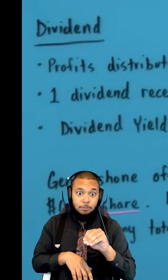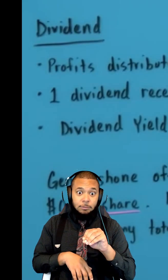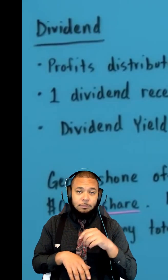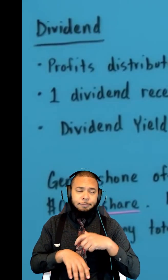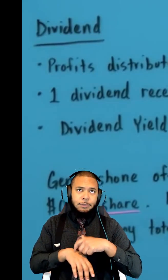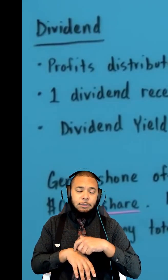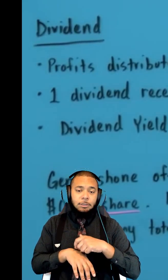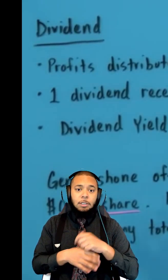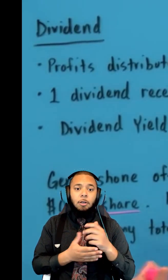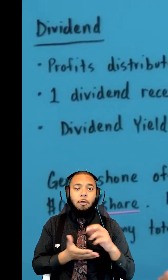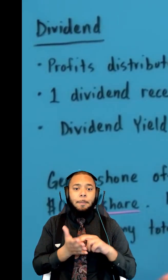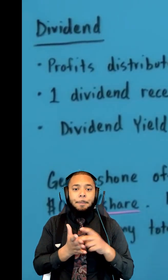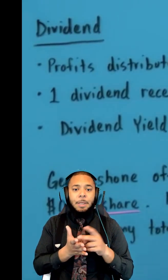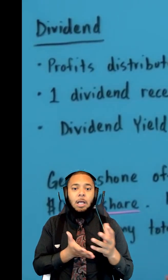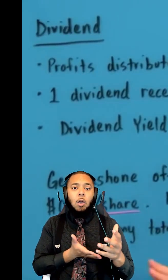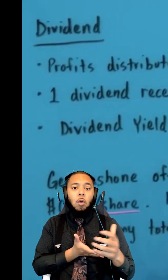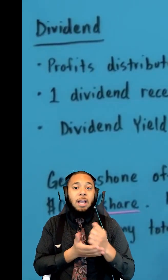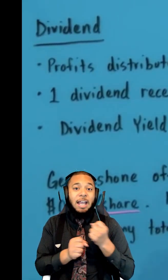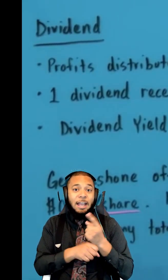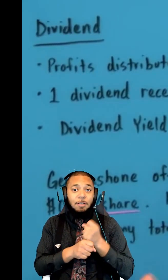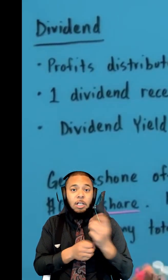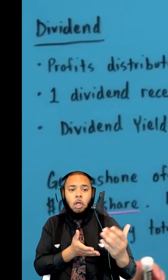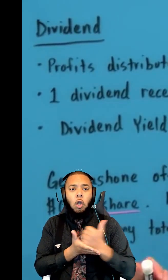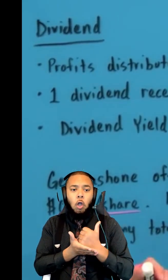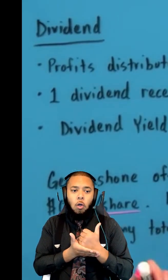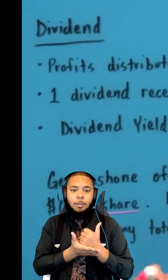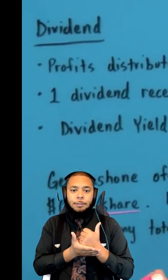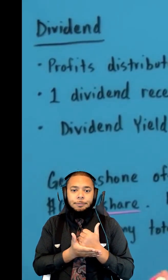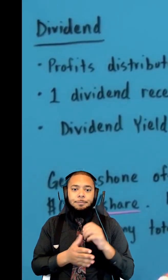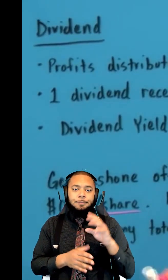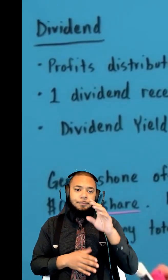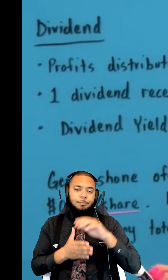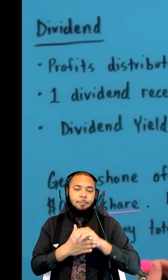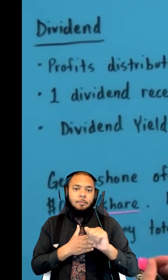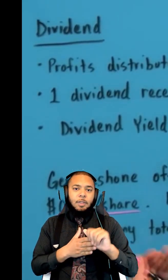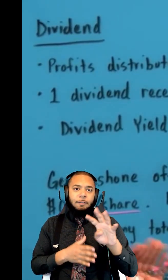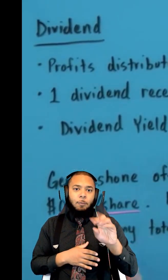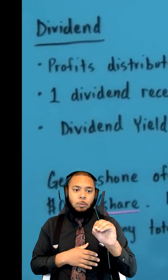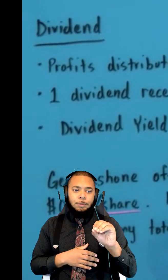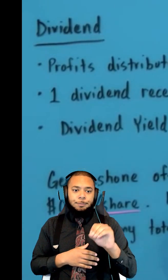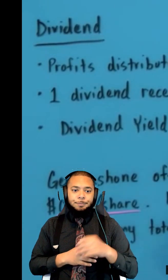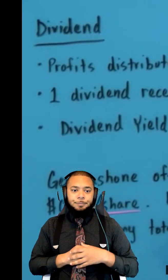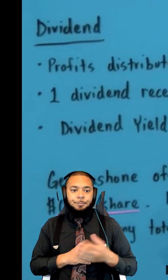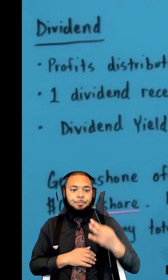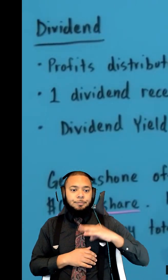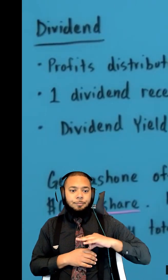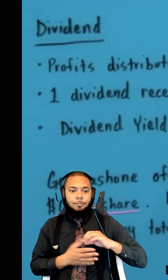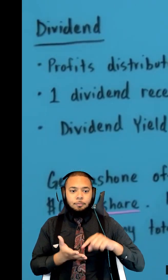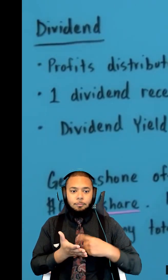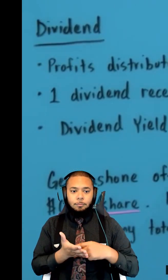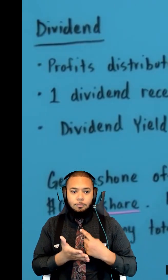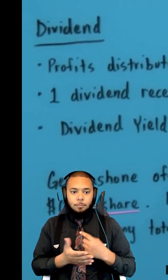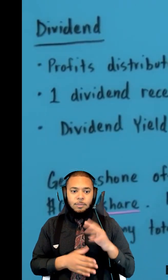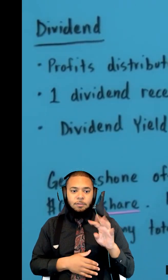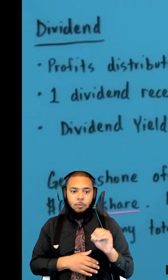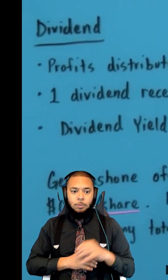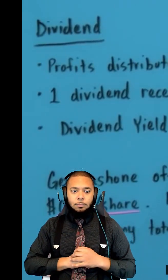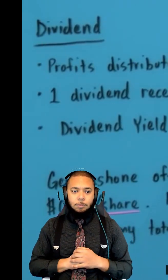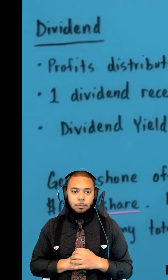Excuse me, $40 every single year. Now, what is my total annual dividend? So that was that answer. This one's going to be